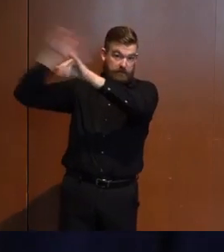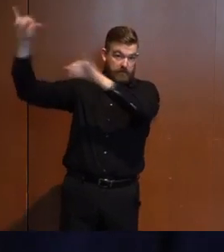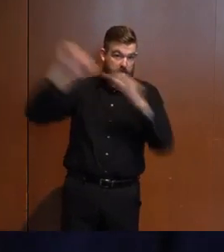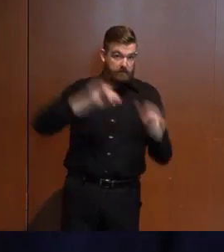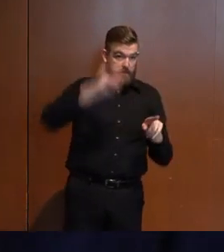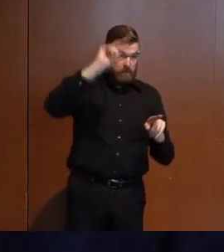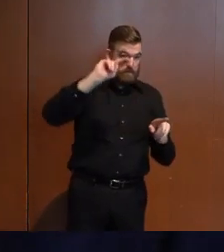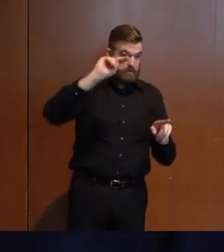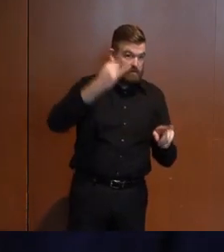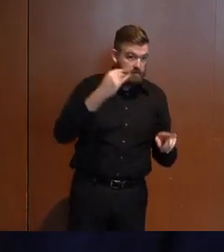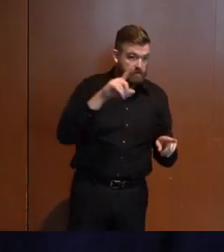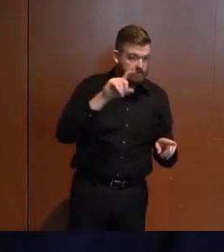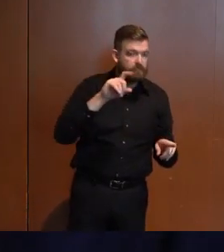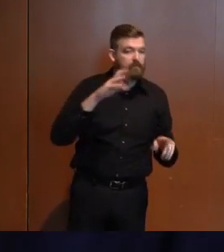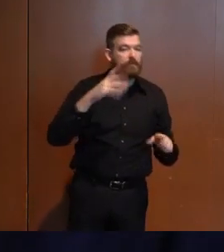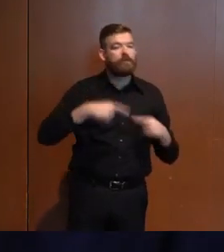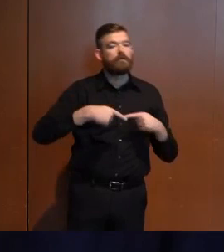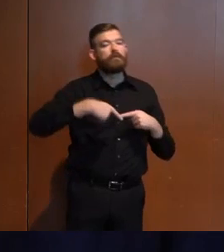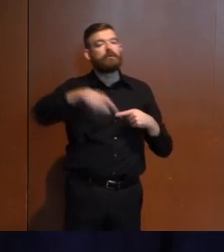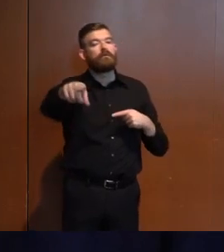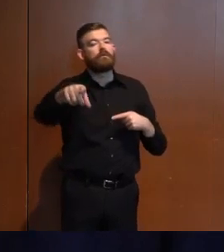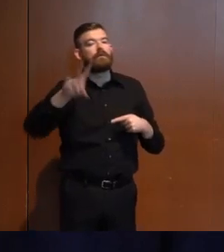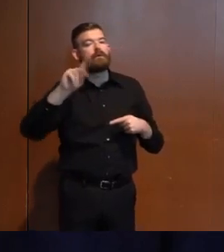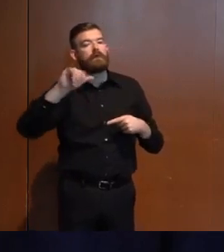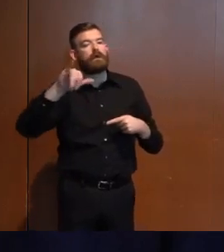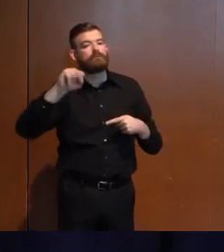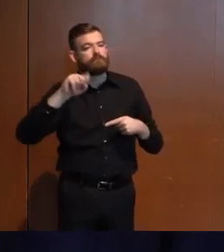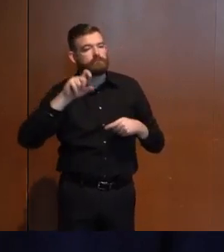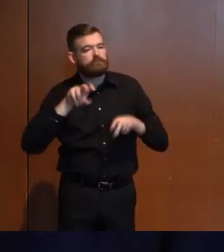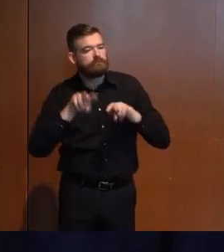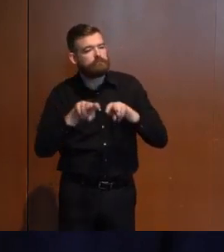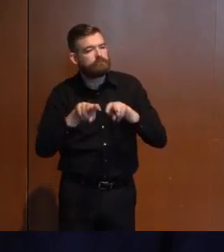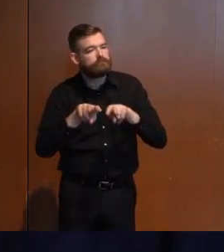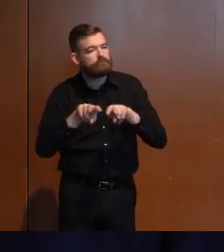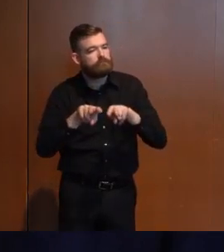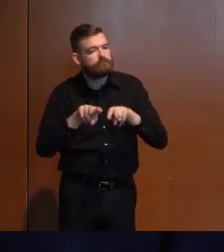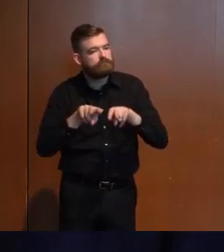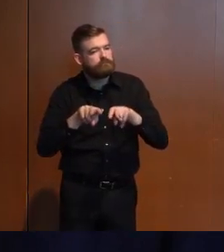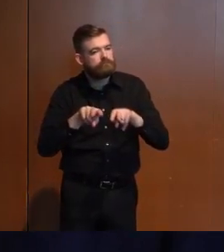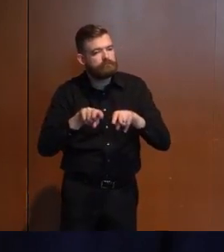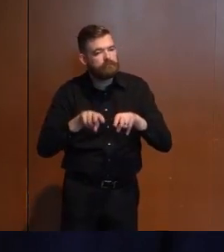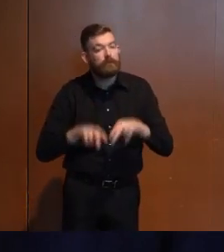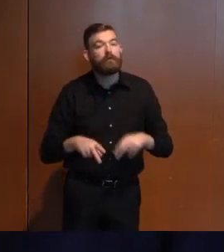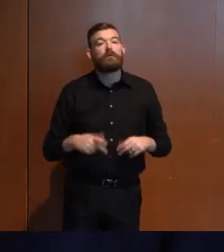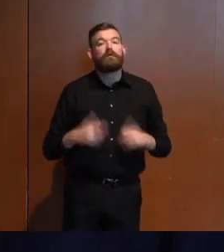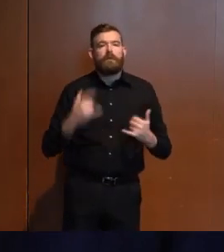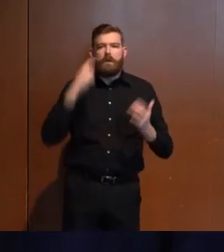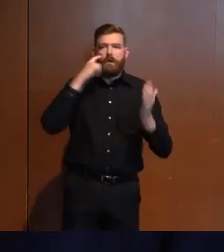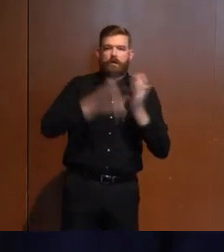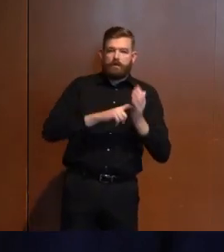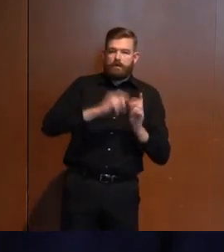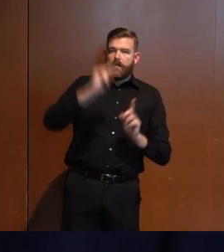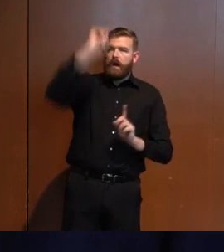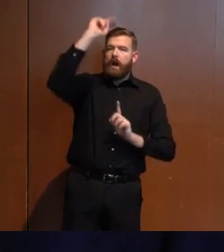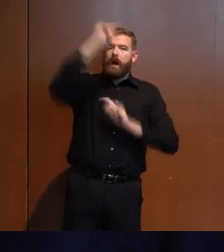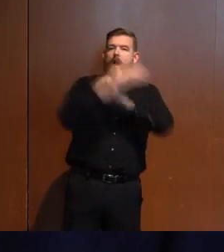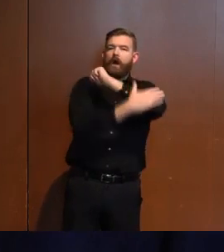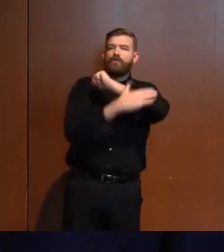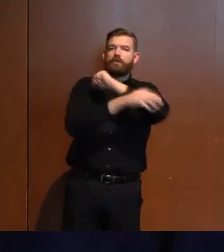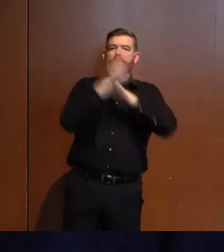of it. But we're also right now seeing some strain in the northern counties, particularly around critical